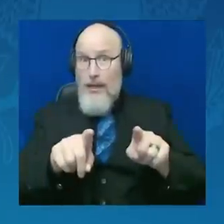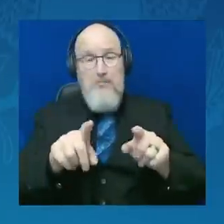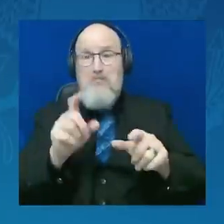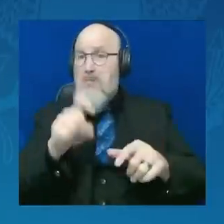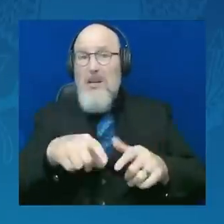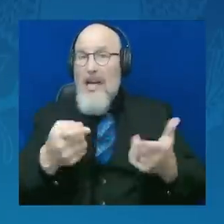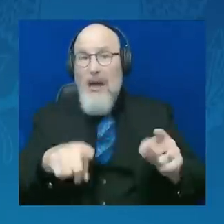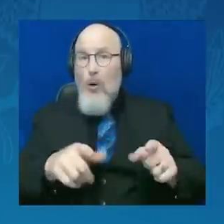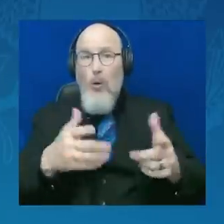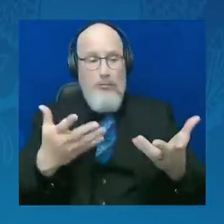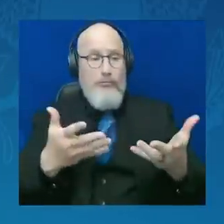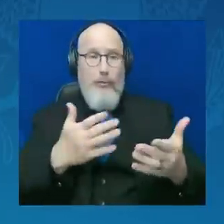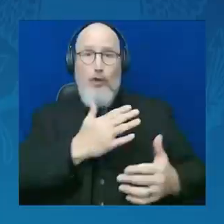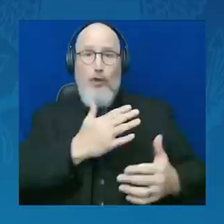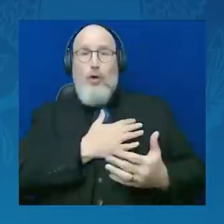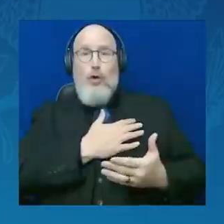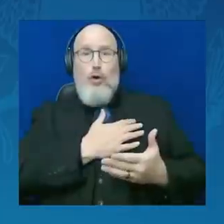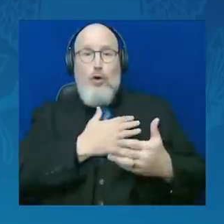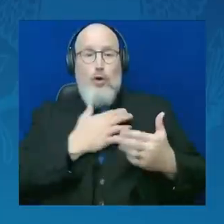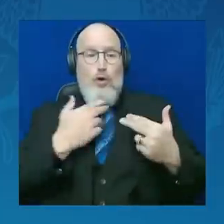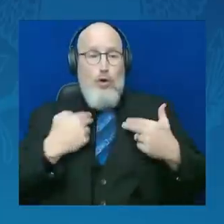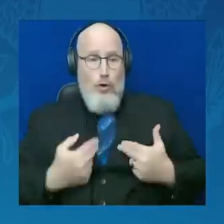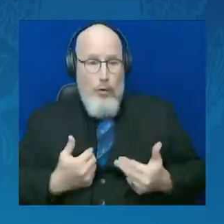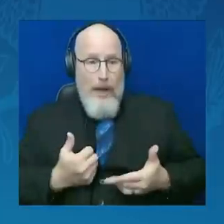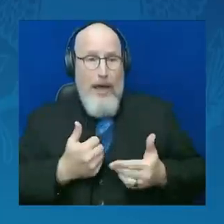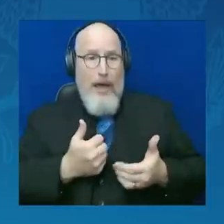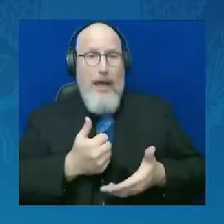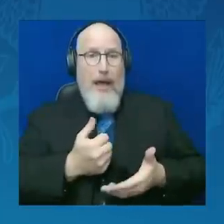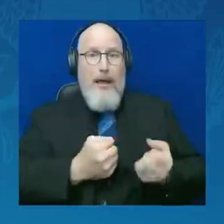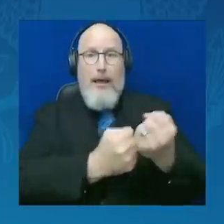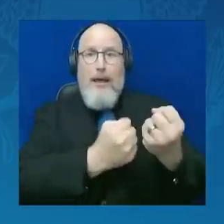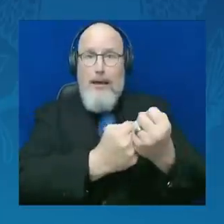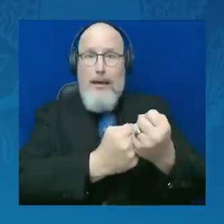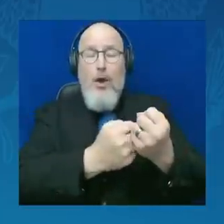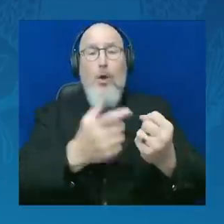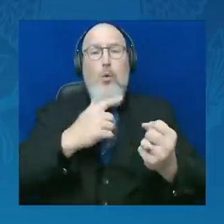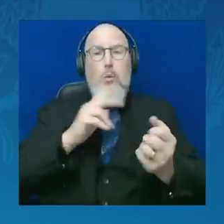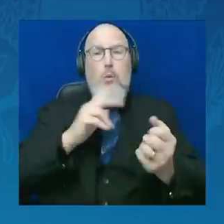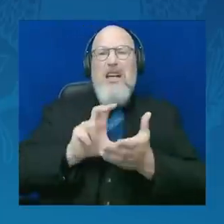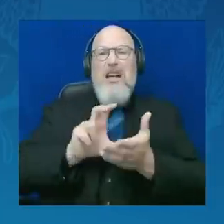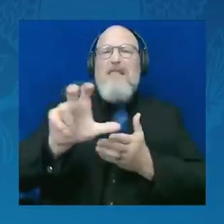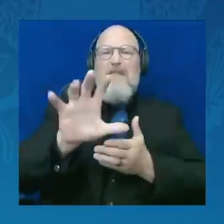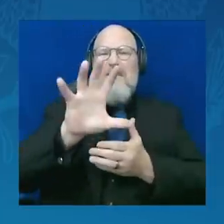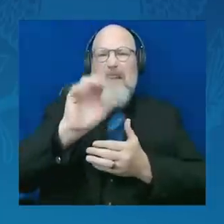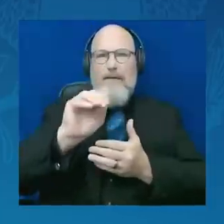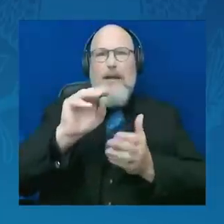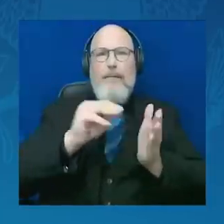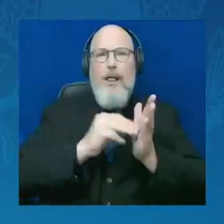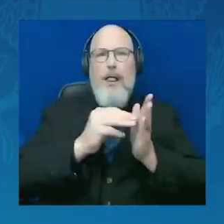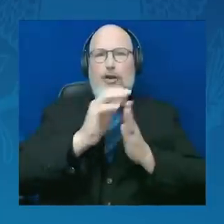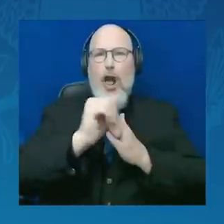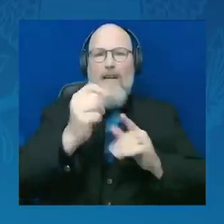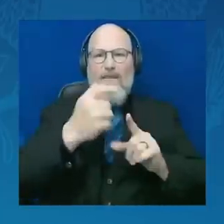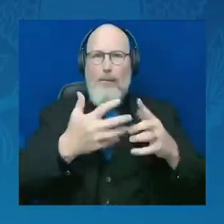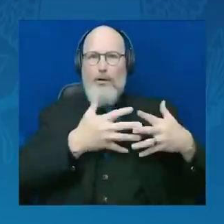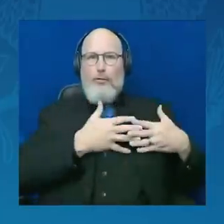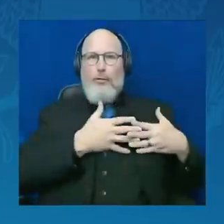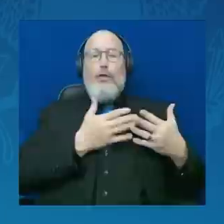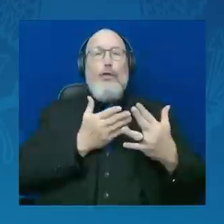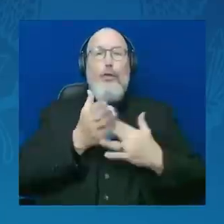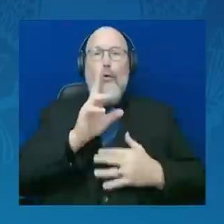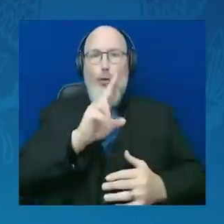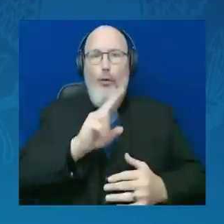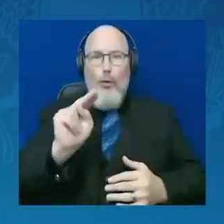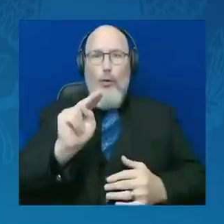assistance, that we will give another $50 million, the United States will, through the UN's World